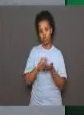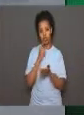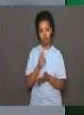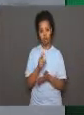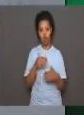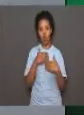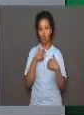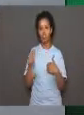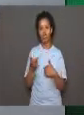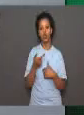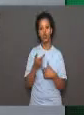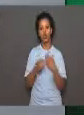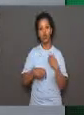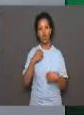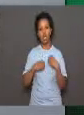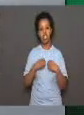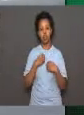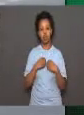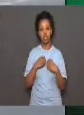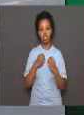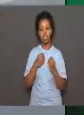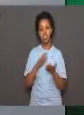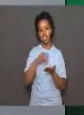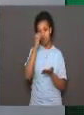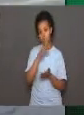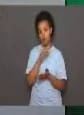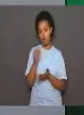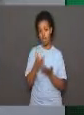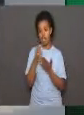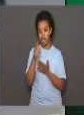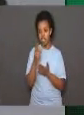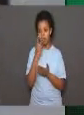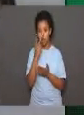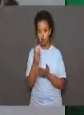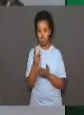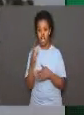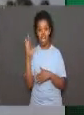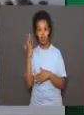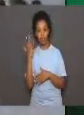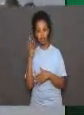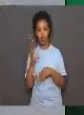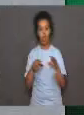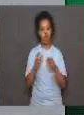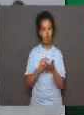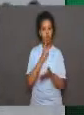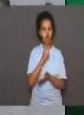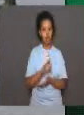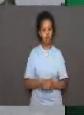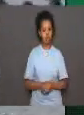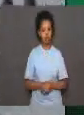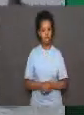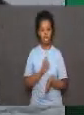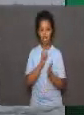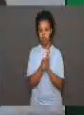young organism learns and imitates what it sees the older organism doing.